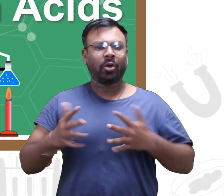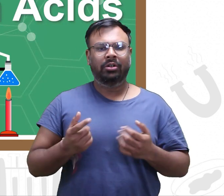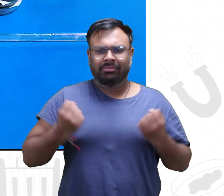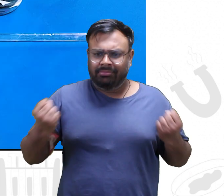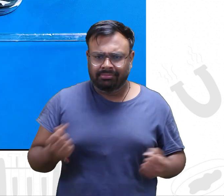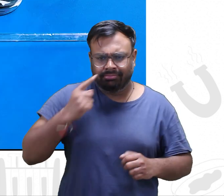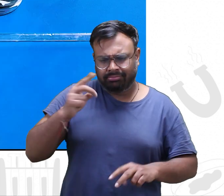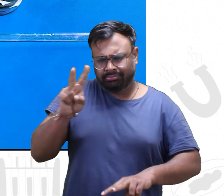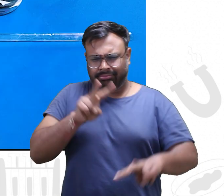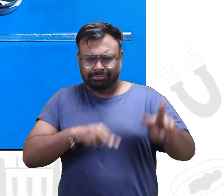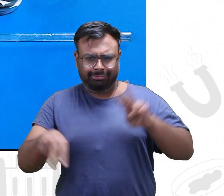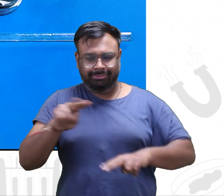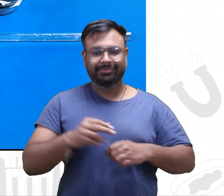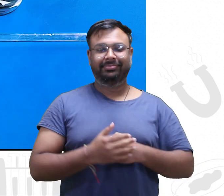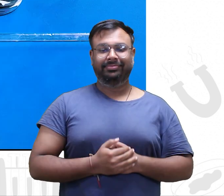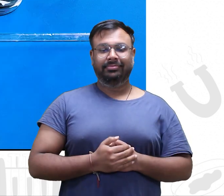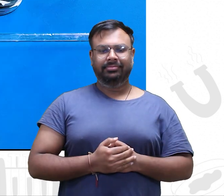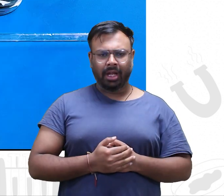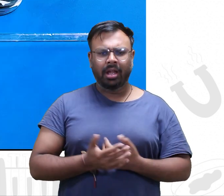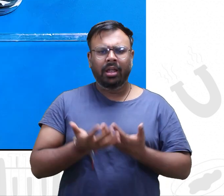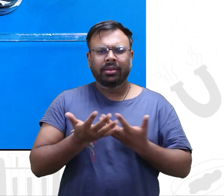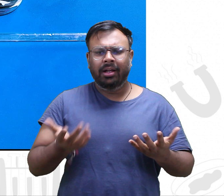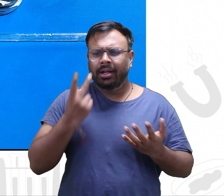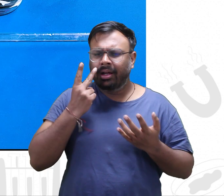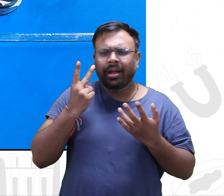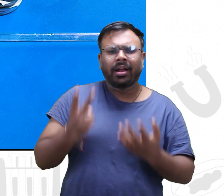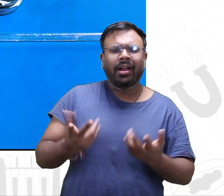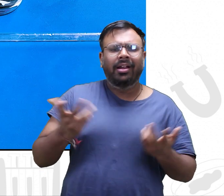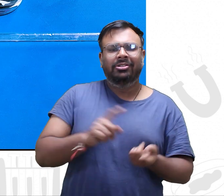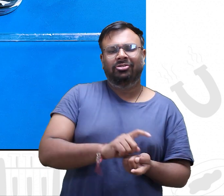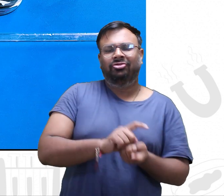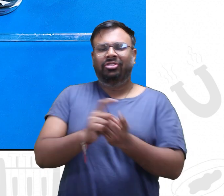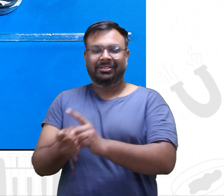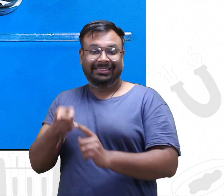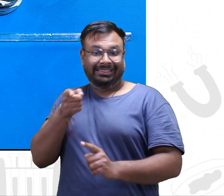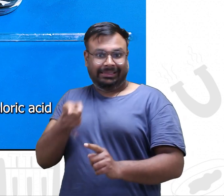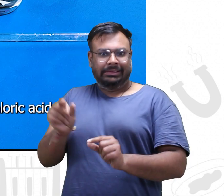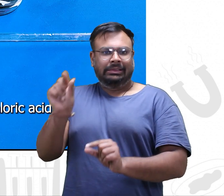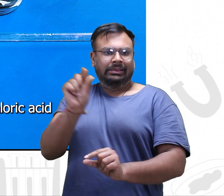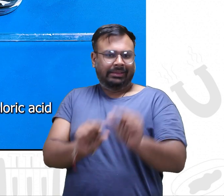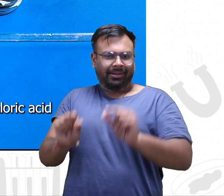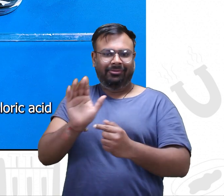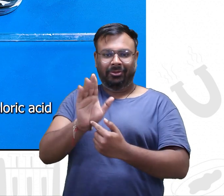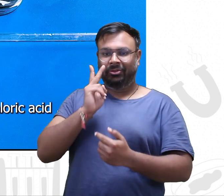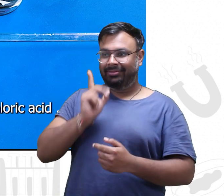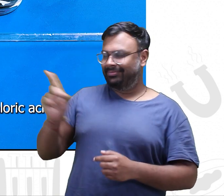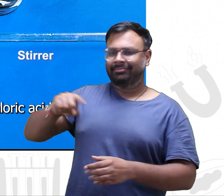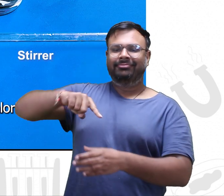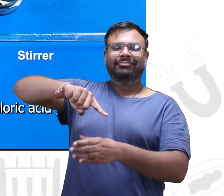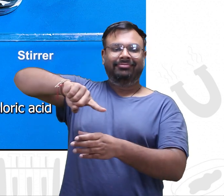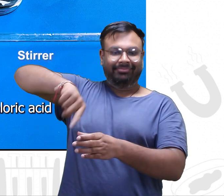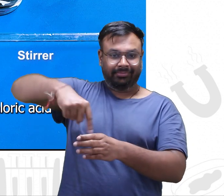acids. In this activity, we will explore the reaction of metallic oxide with an acid. For this experiment, we need